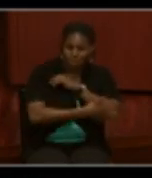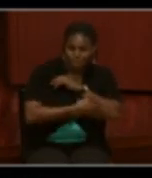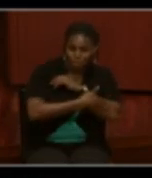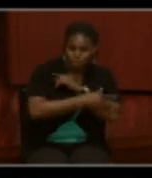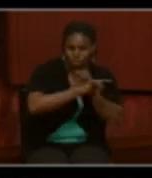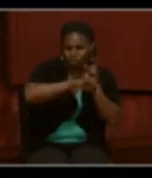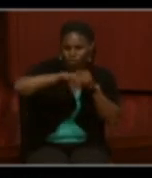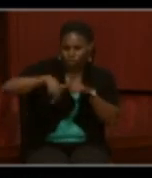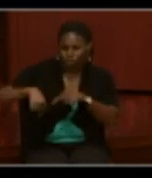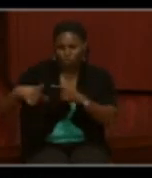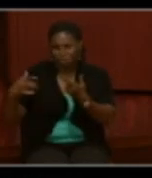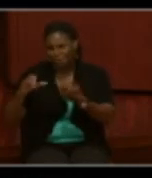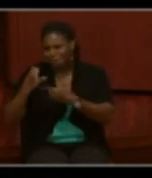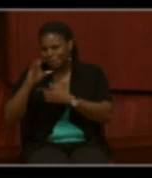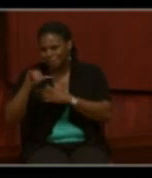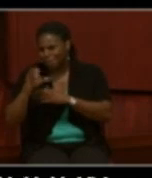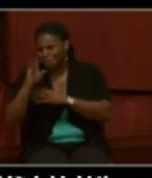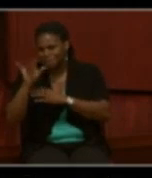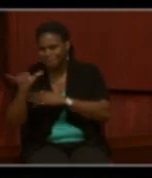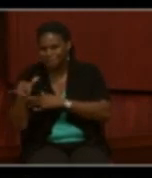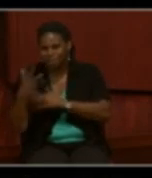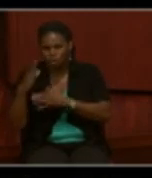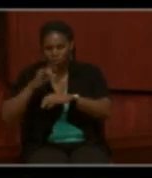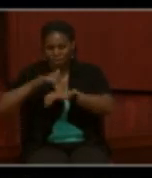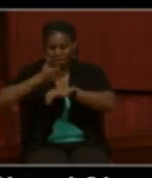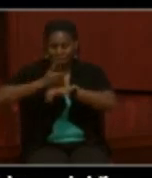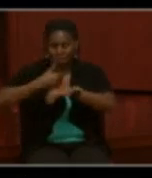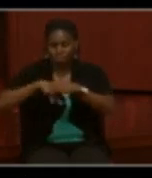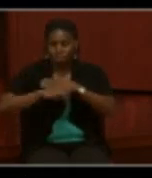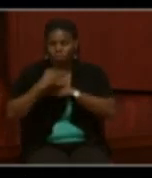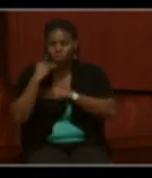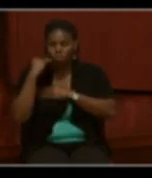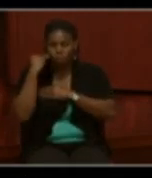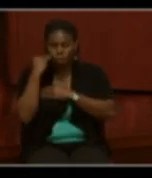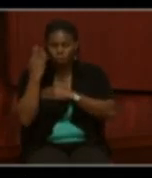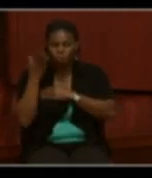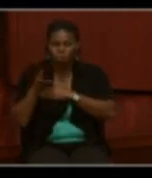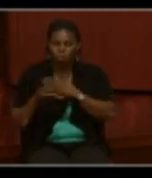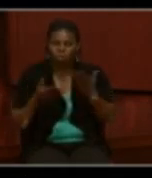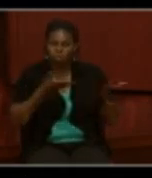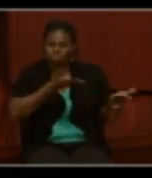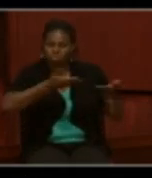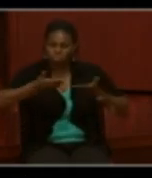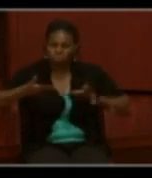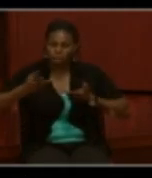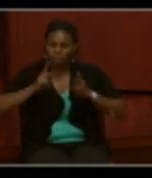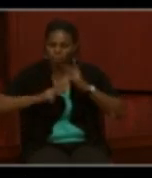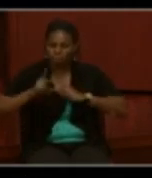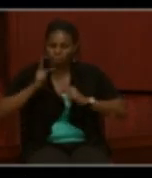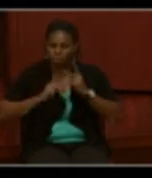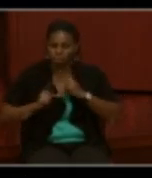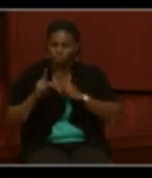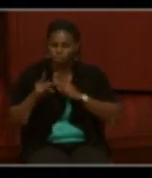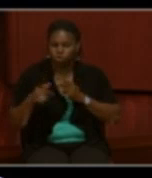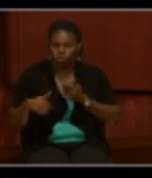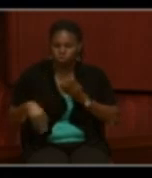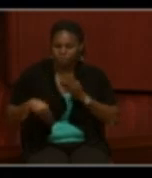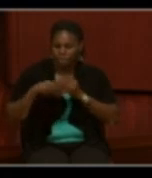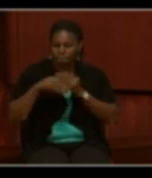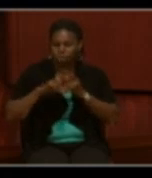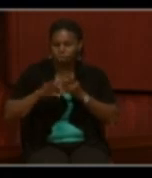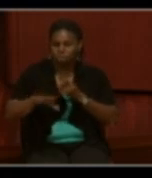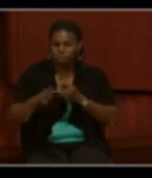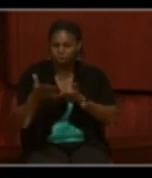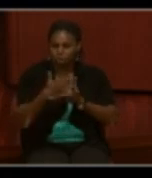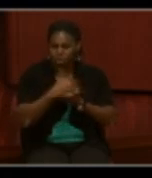who already were established in the household would take in boarders as a means of supplementing their income.